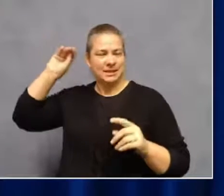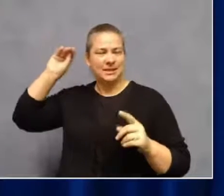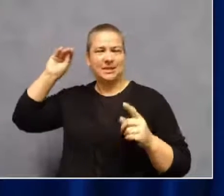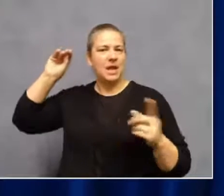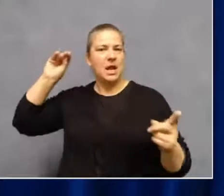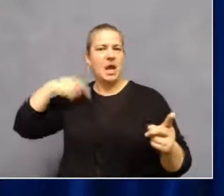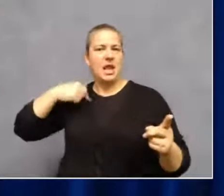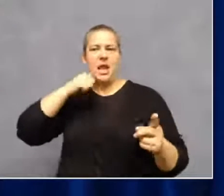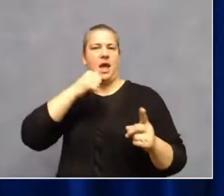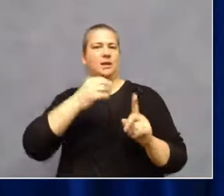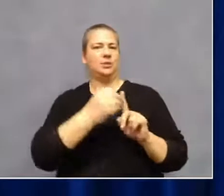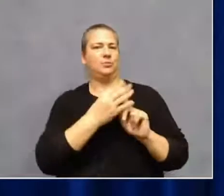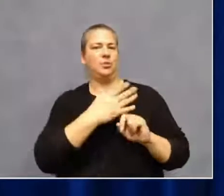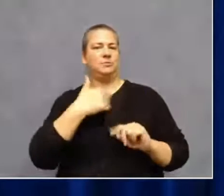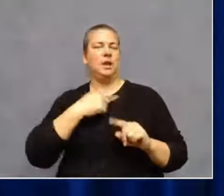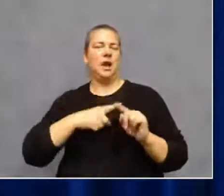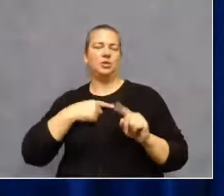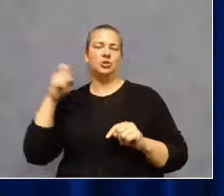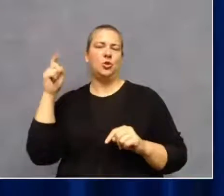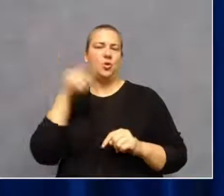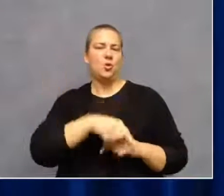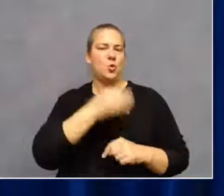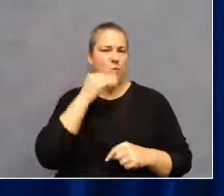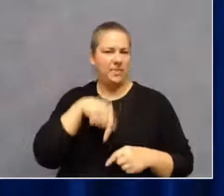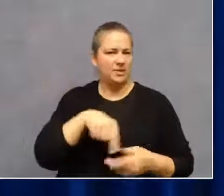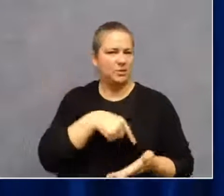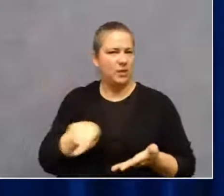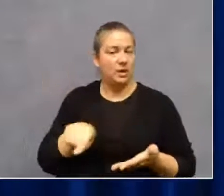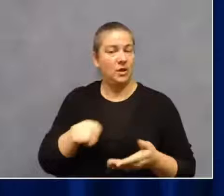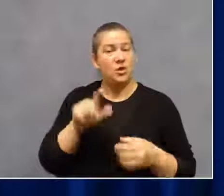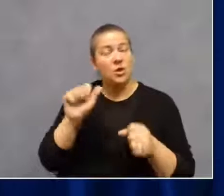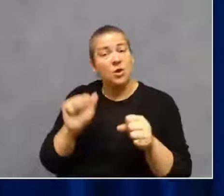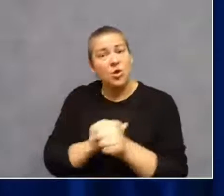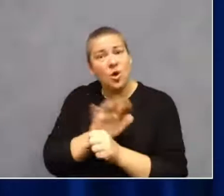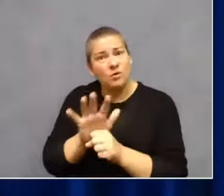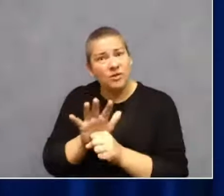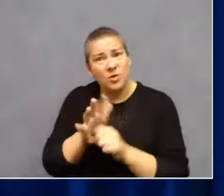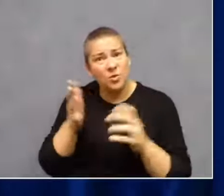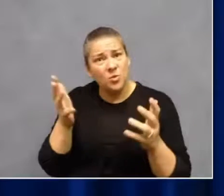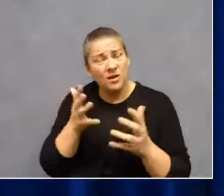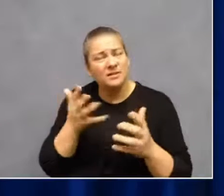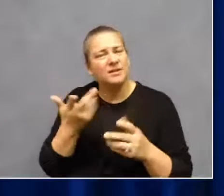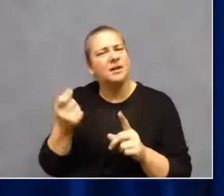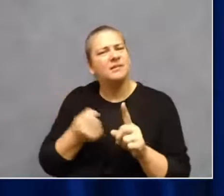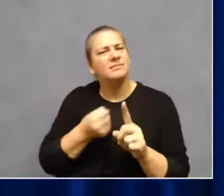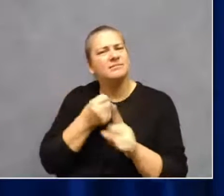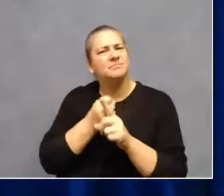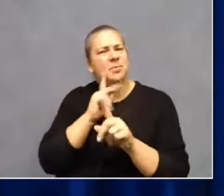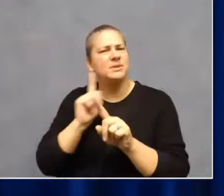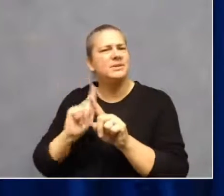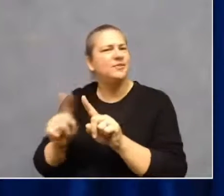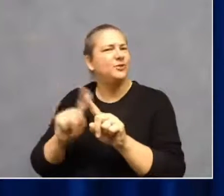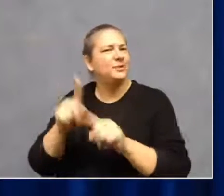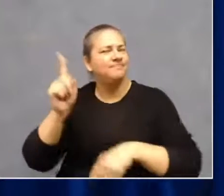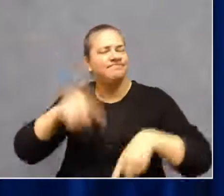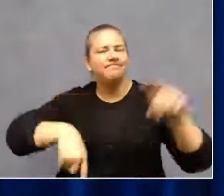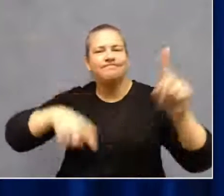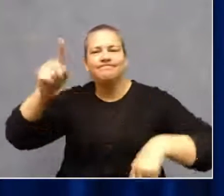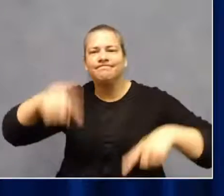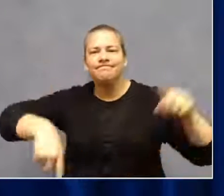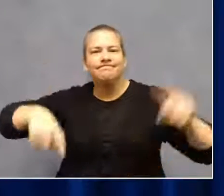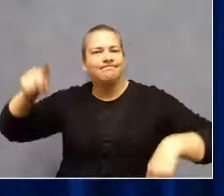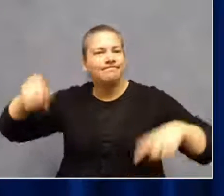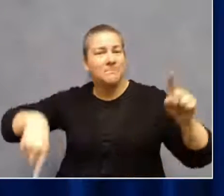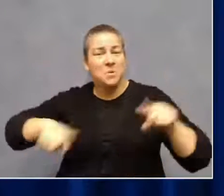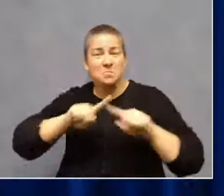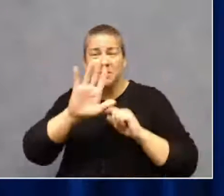week. The coronavirus affects everyone differently, but one thing is certain. This is not something